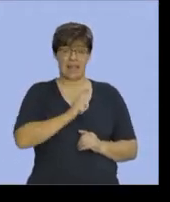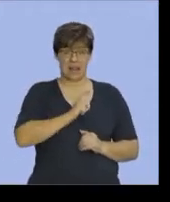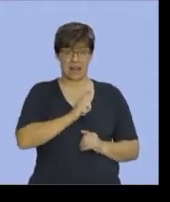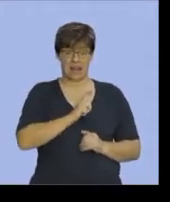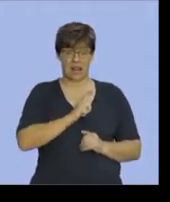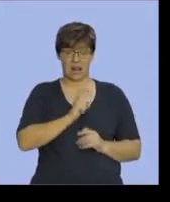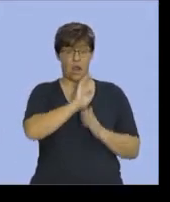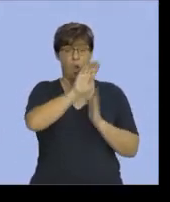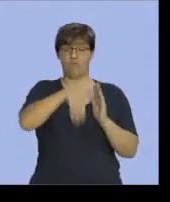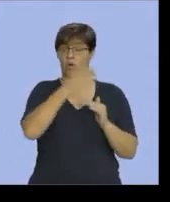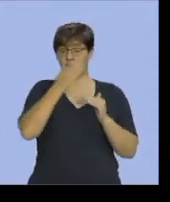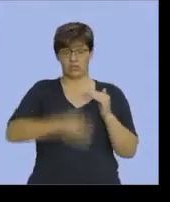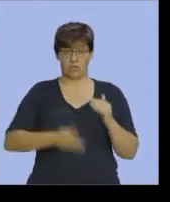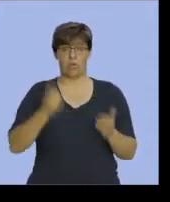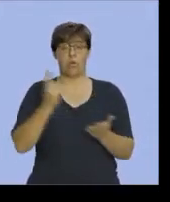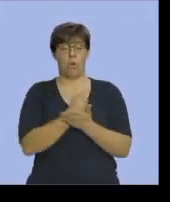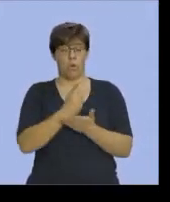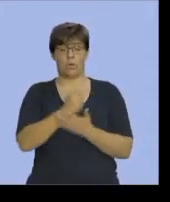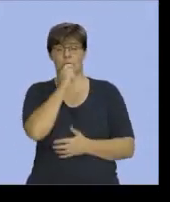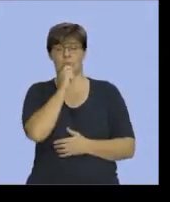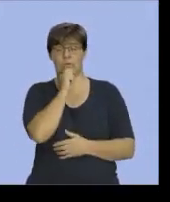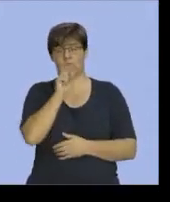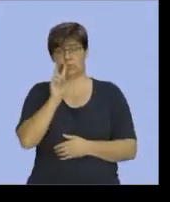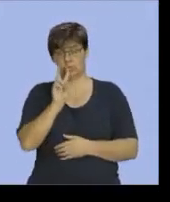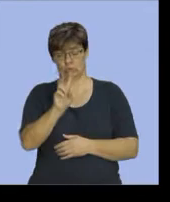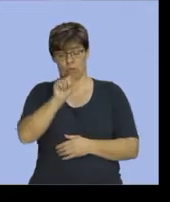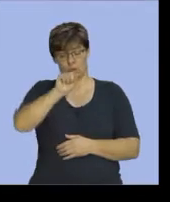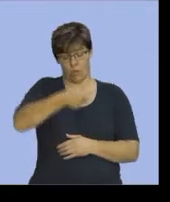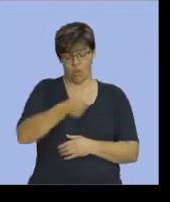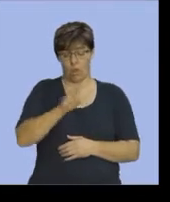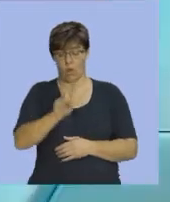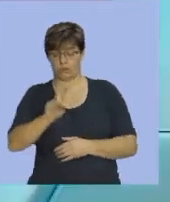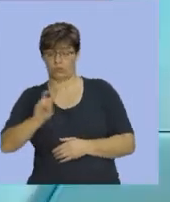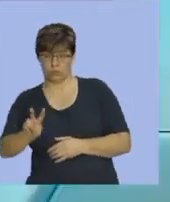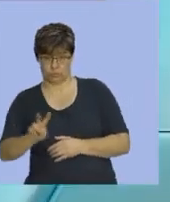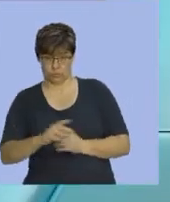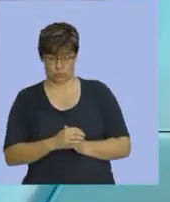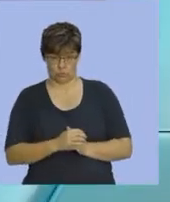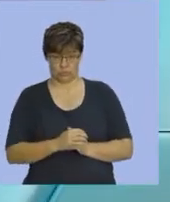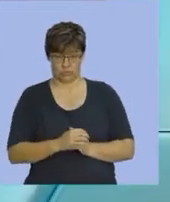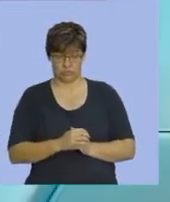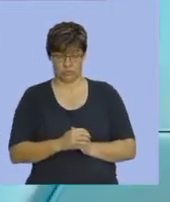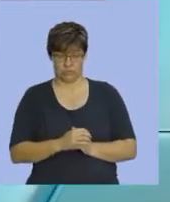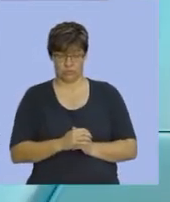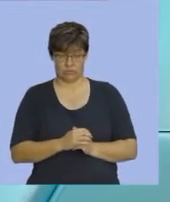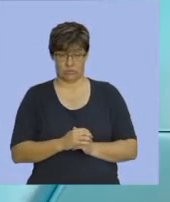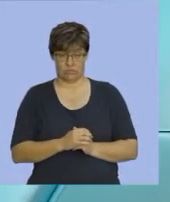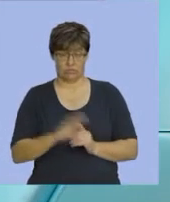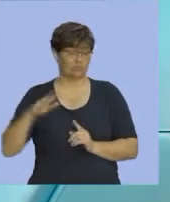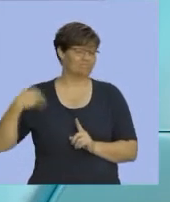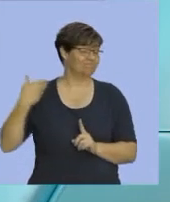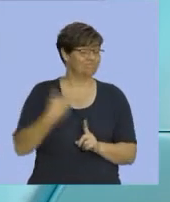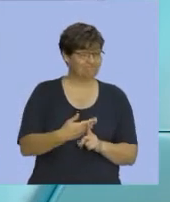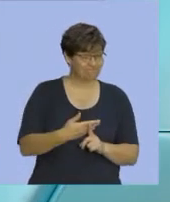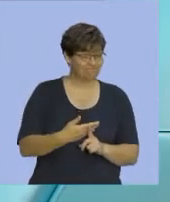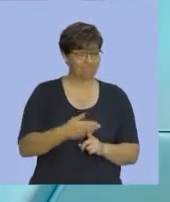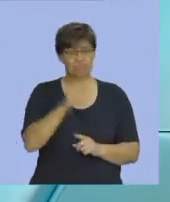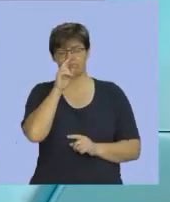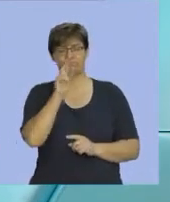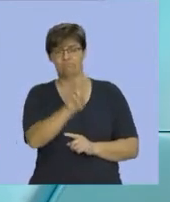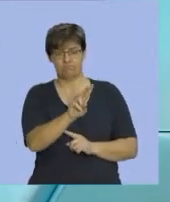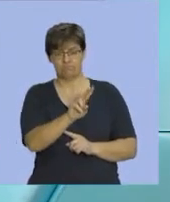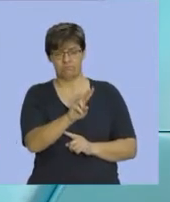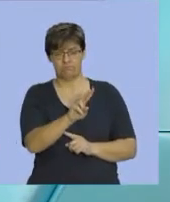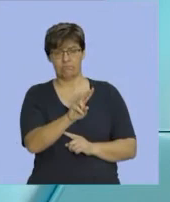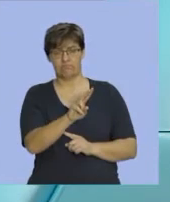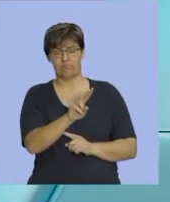kilometers. When you are not told how to round off your answer, remember to always round it off to 2 decimal places. So